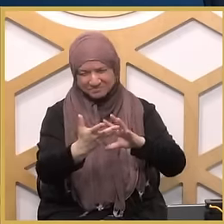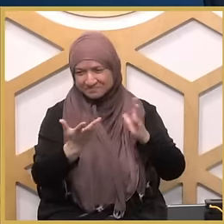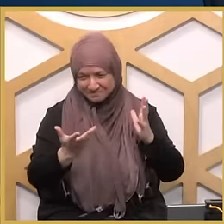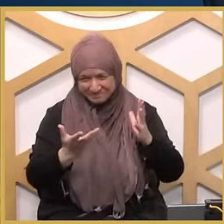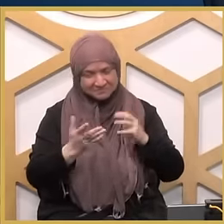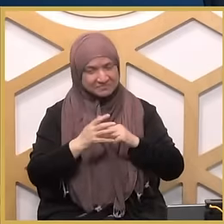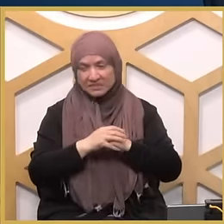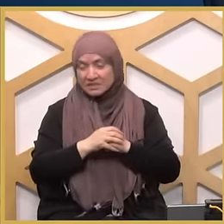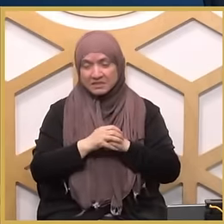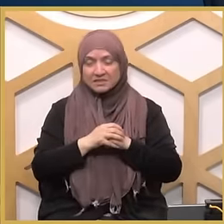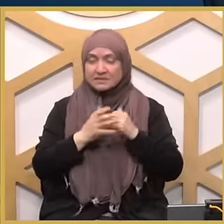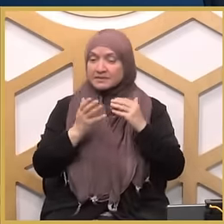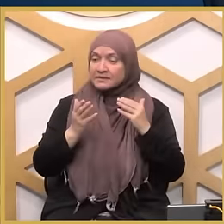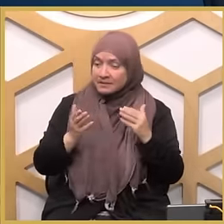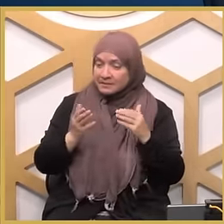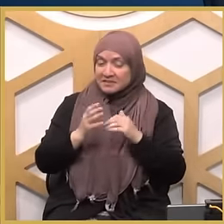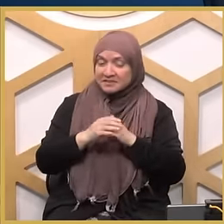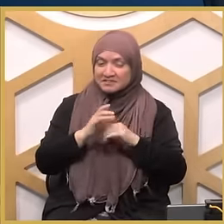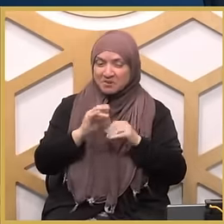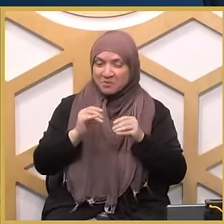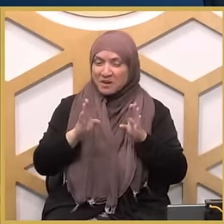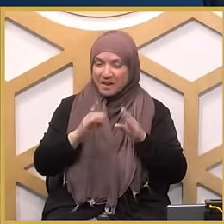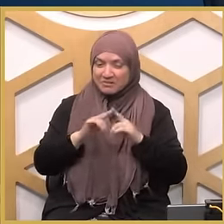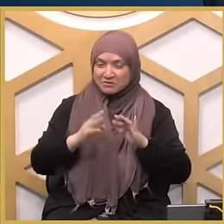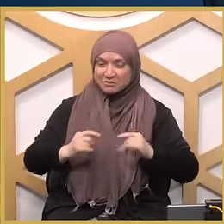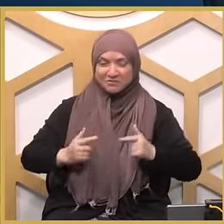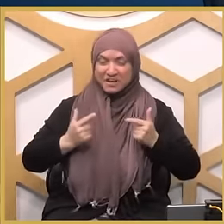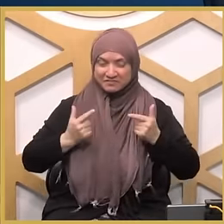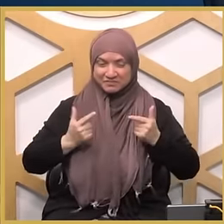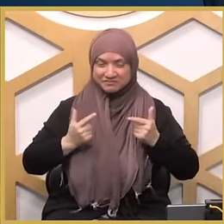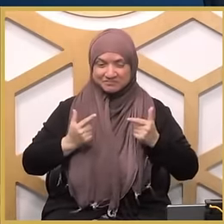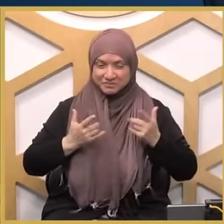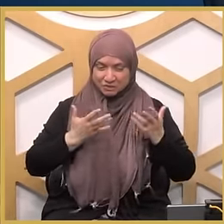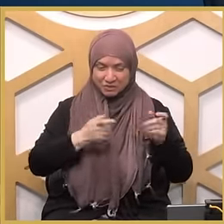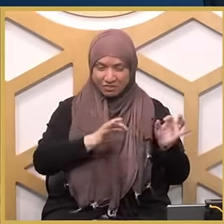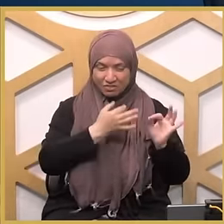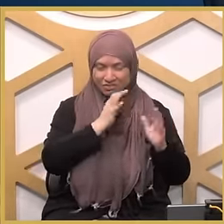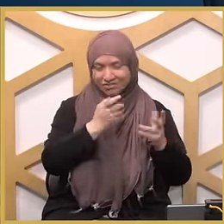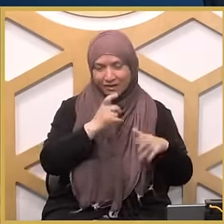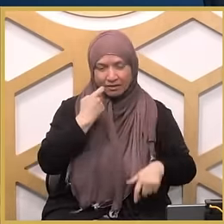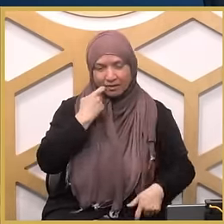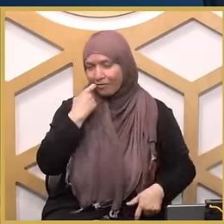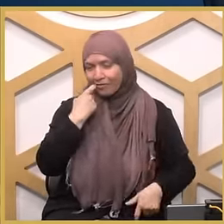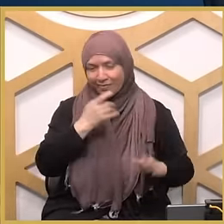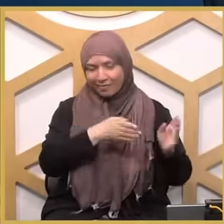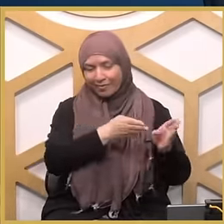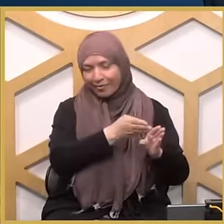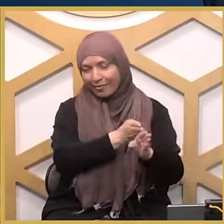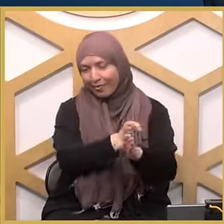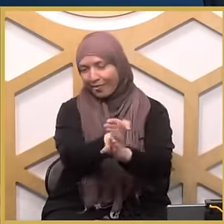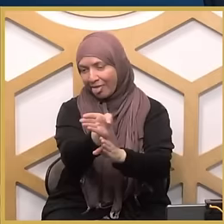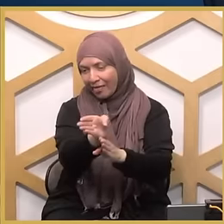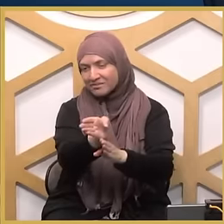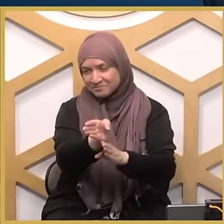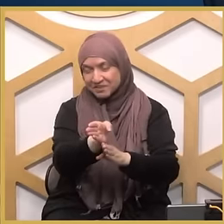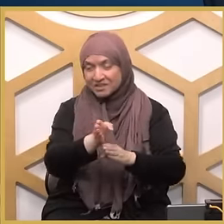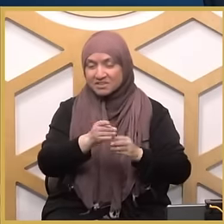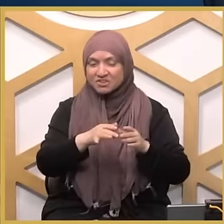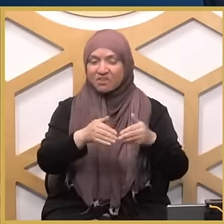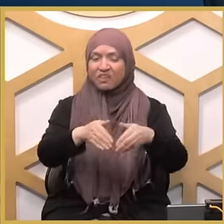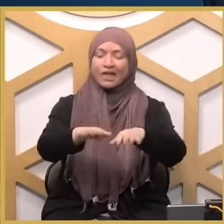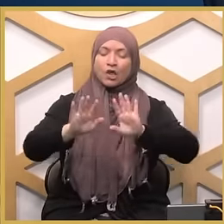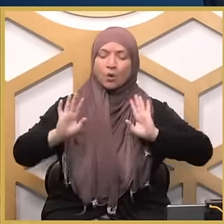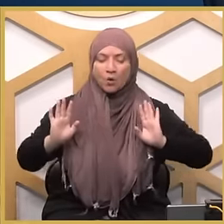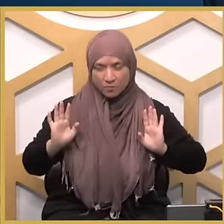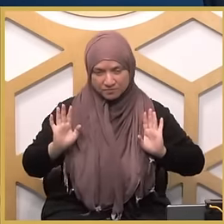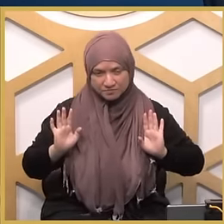if Allah subhanahu wa ta'ala has abandoned an individual, and Allah subhanahu wa ta'ala, and you forgot about Allah azza wa jal, Allah will make you forget about yourself. So what